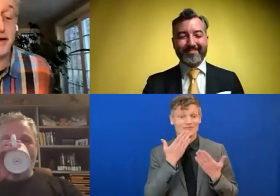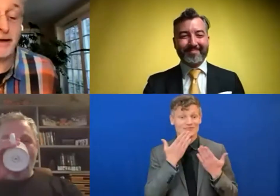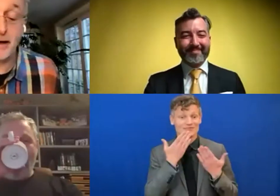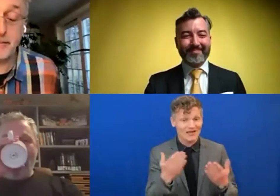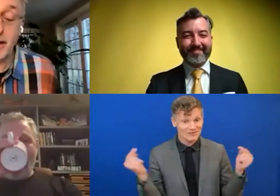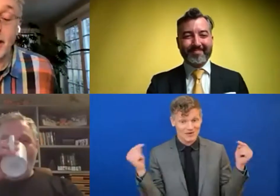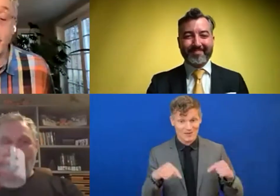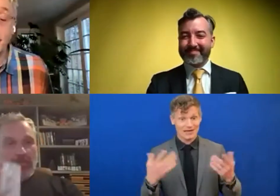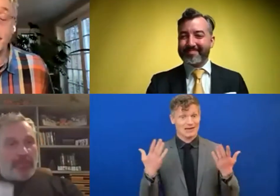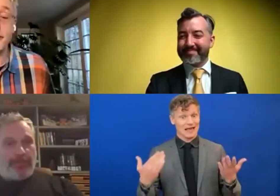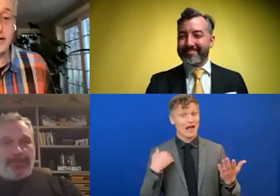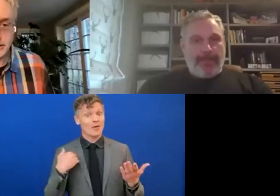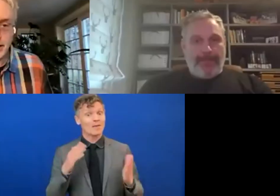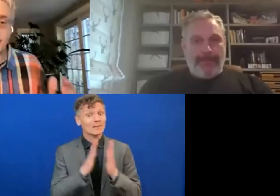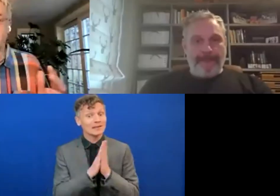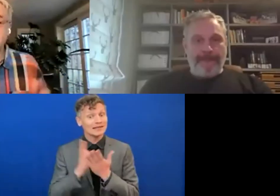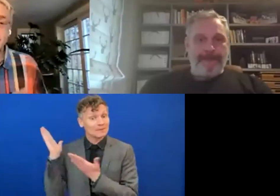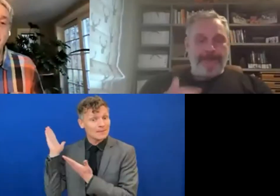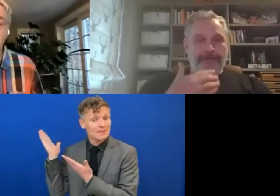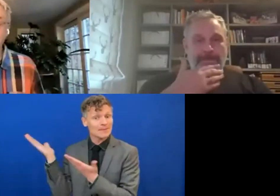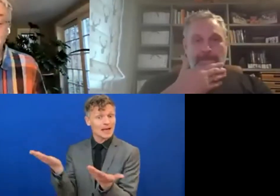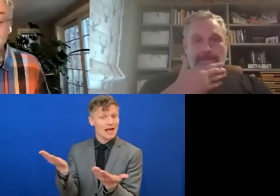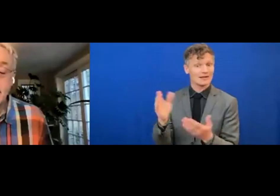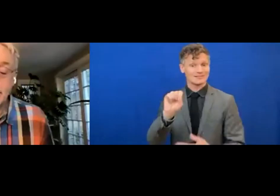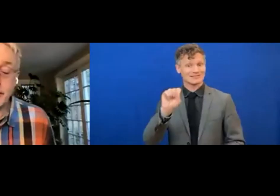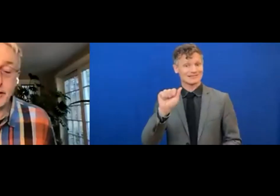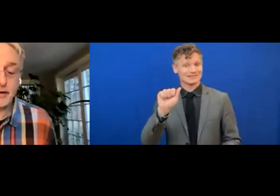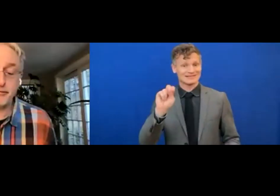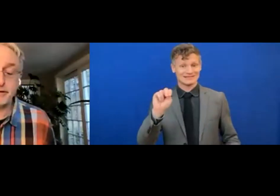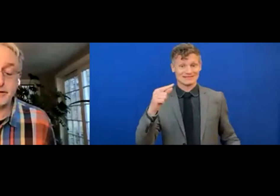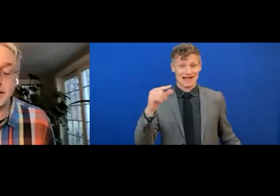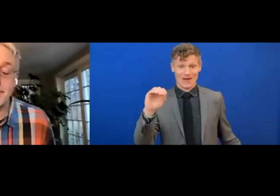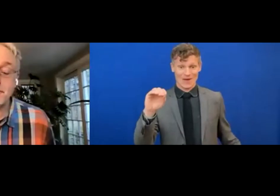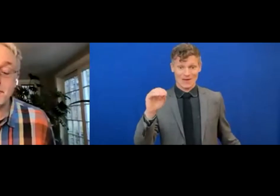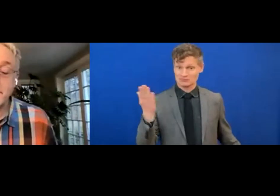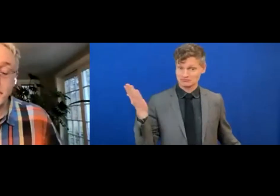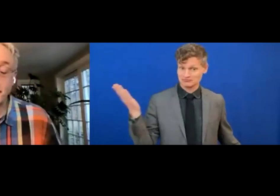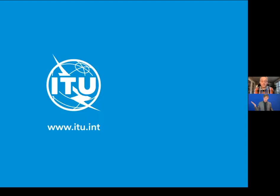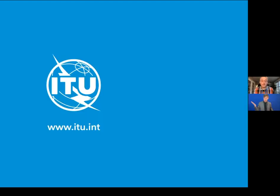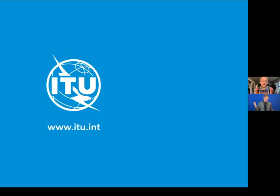screen our good friend Sango. So, uh, Sango, what have you got for us this time?